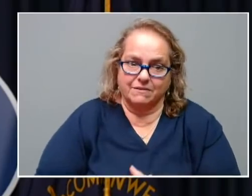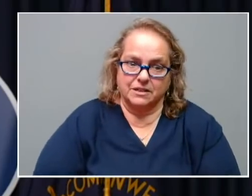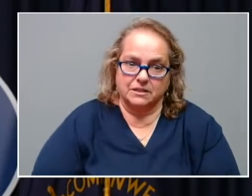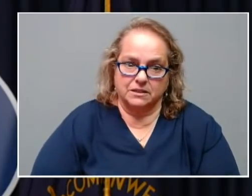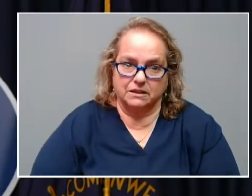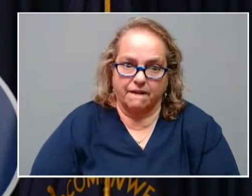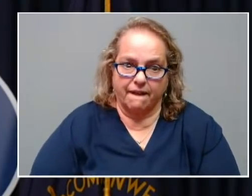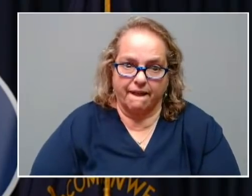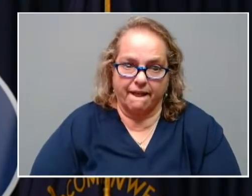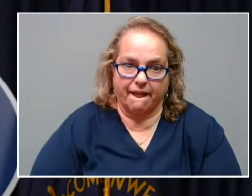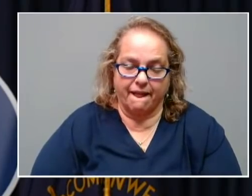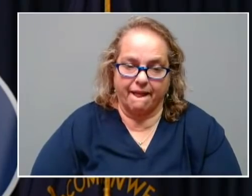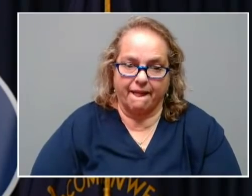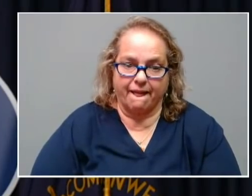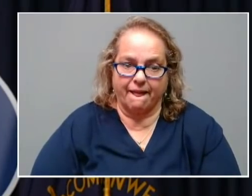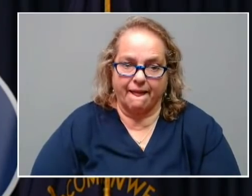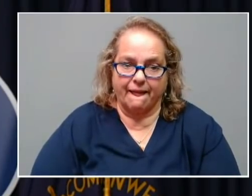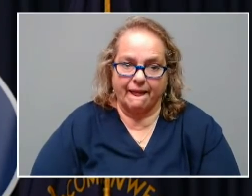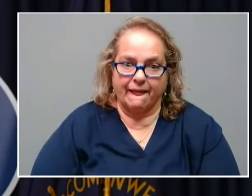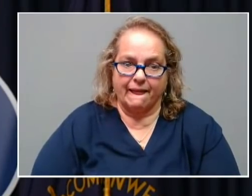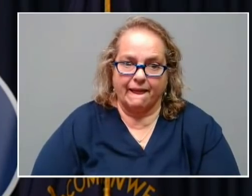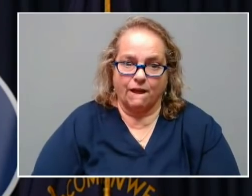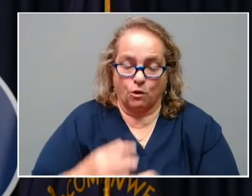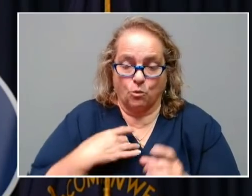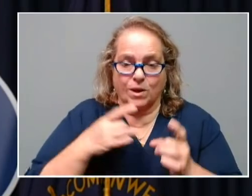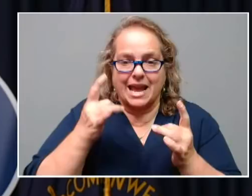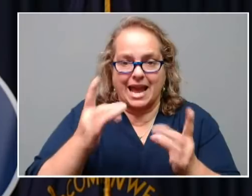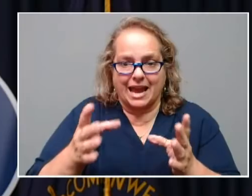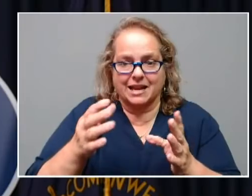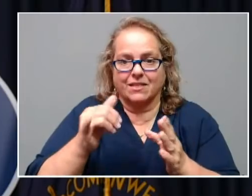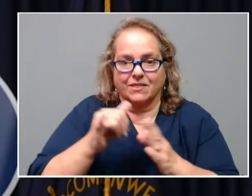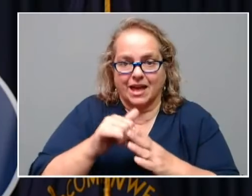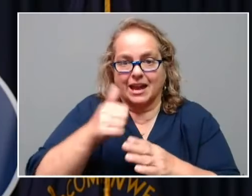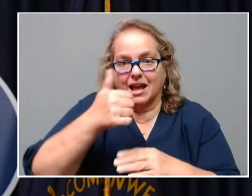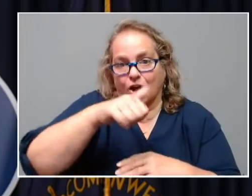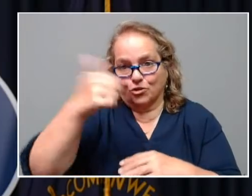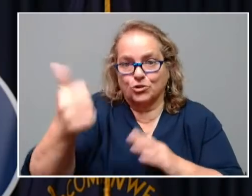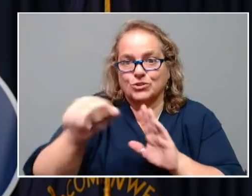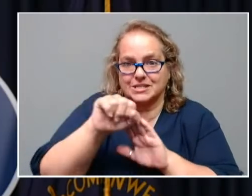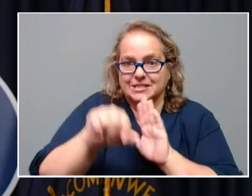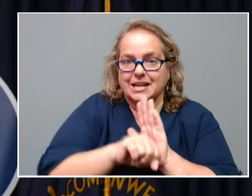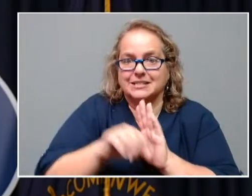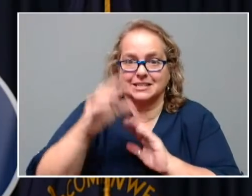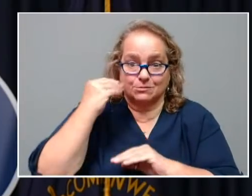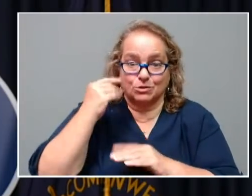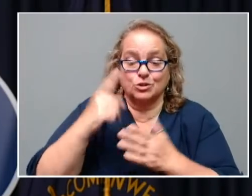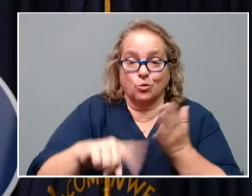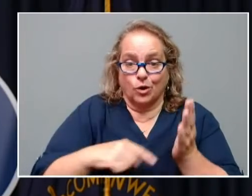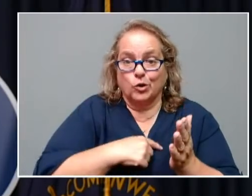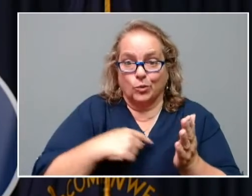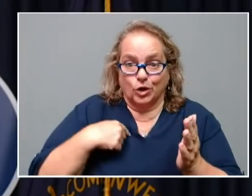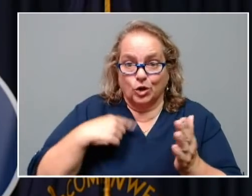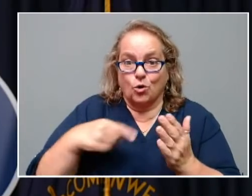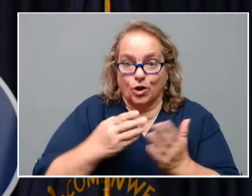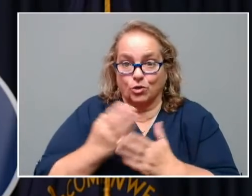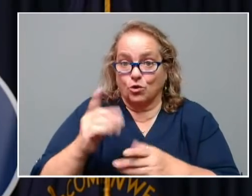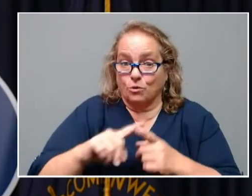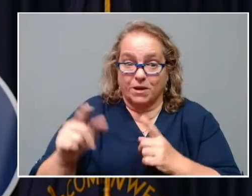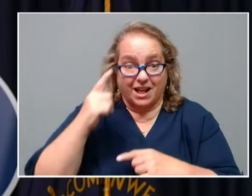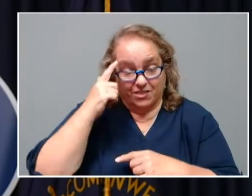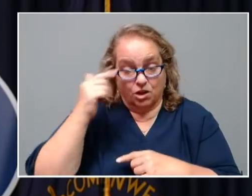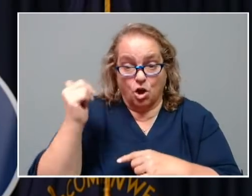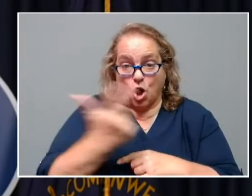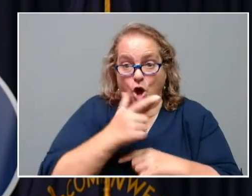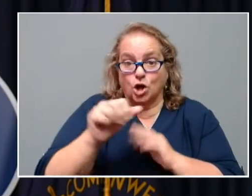And we hate that any other state is experiencing what we're going through, but I think most every state to